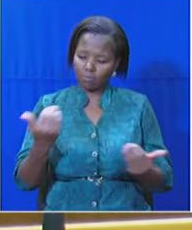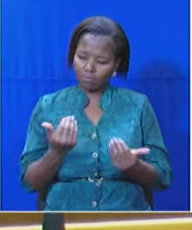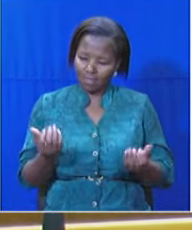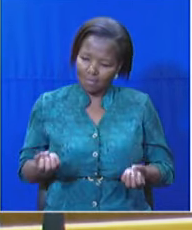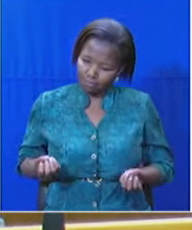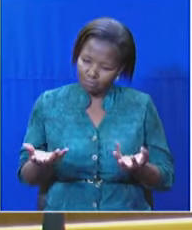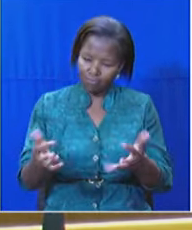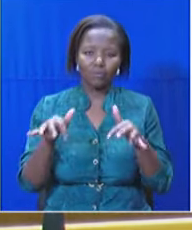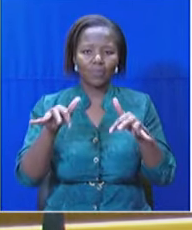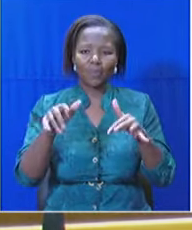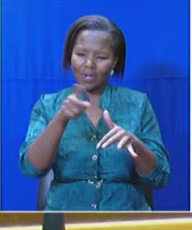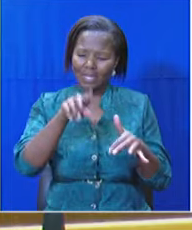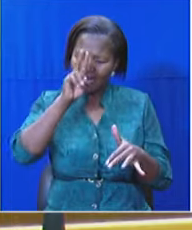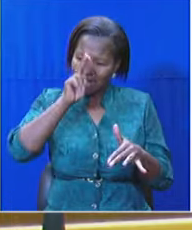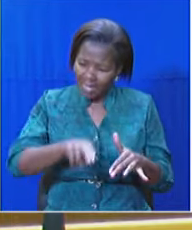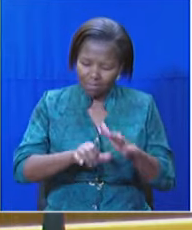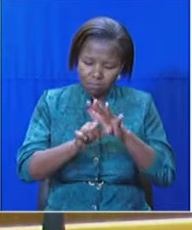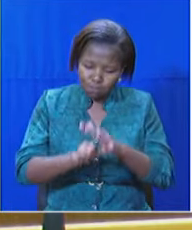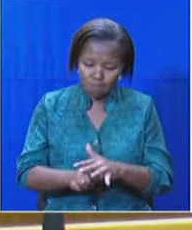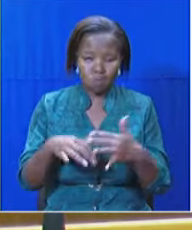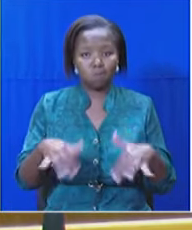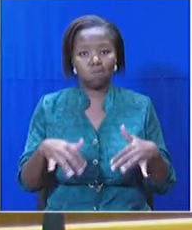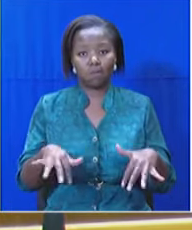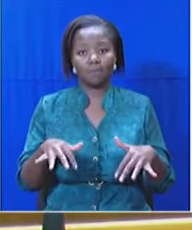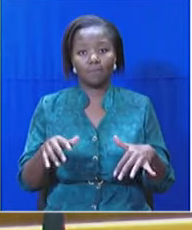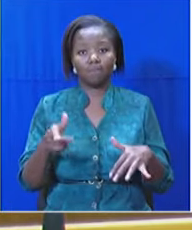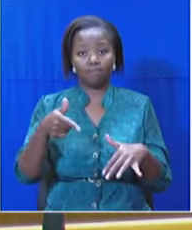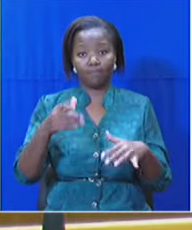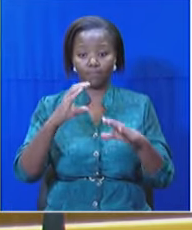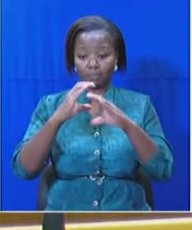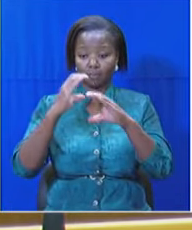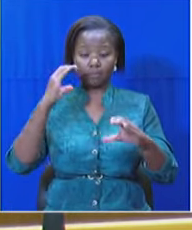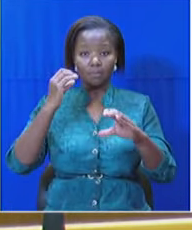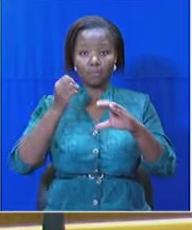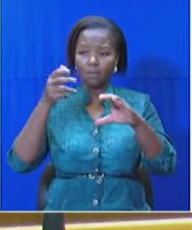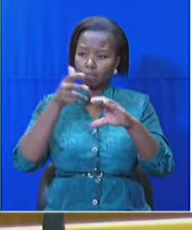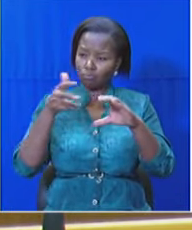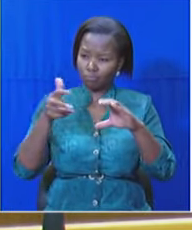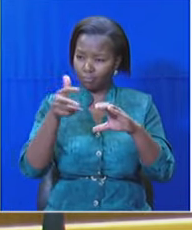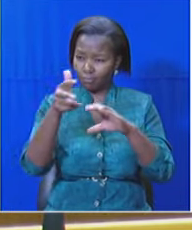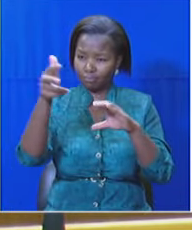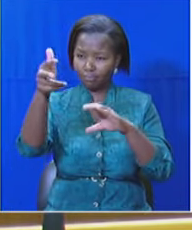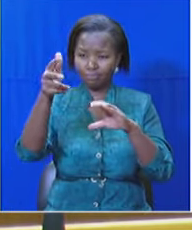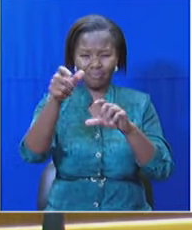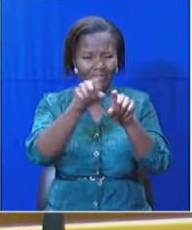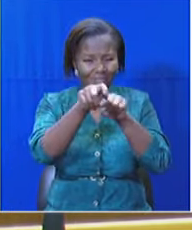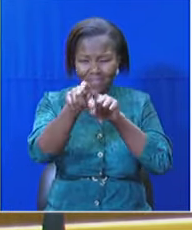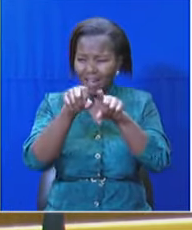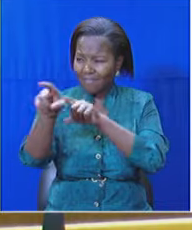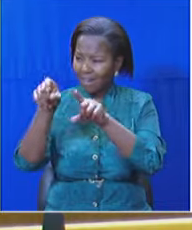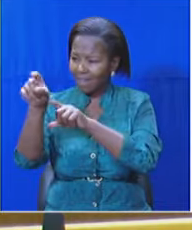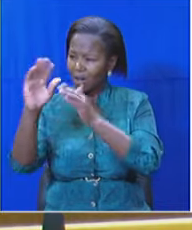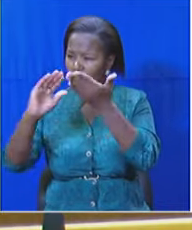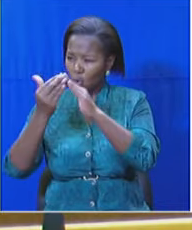services to the needy people. This budget will ensure that the mobile lodgement offices will reach each and every corner of South